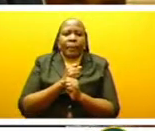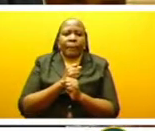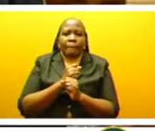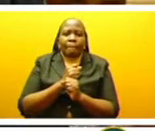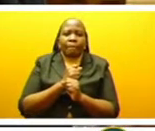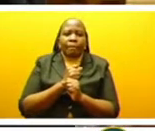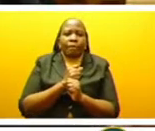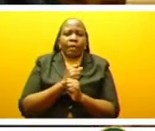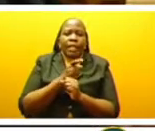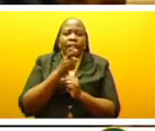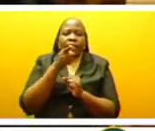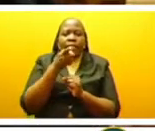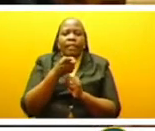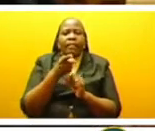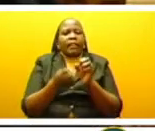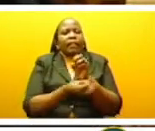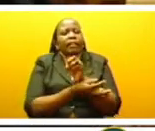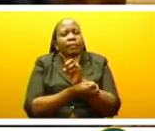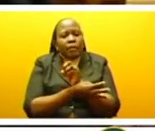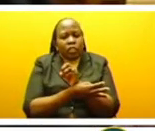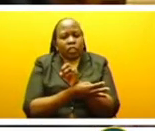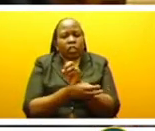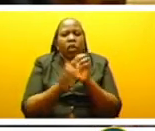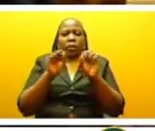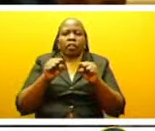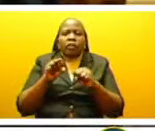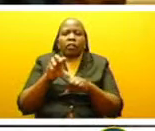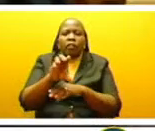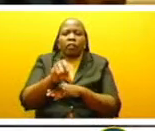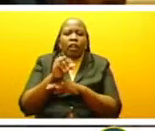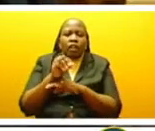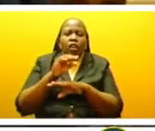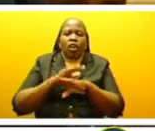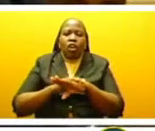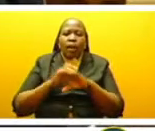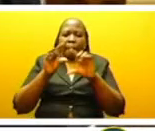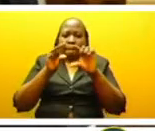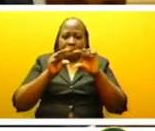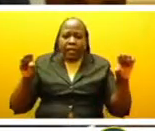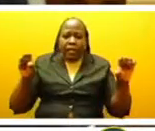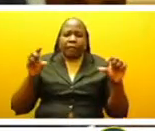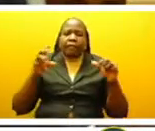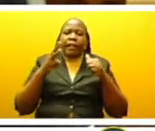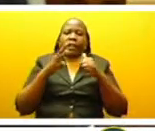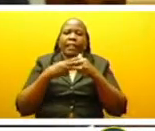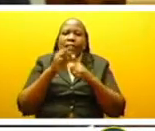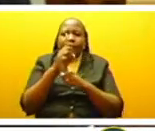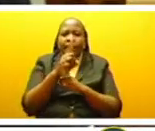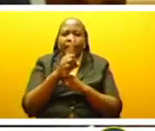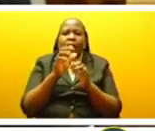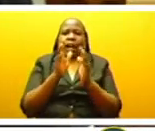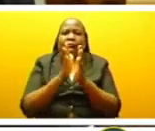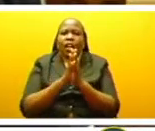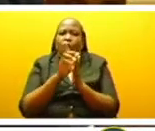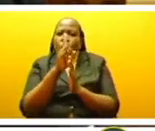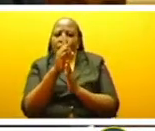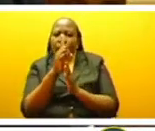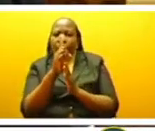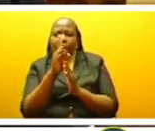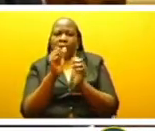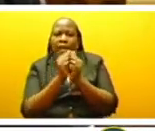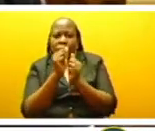the explanation is to be found in paragraphs 86 and 111 of his